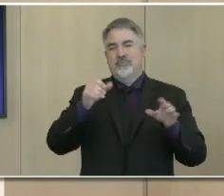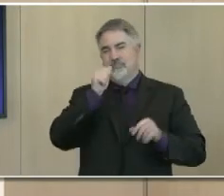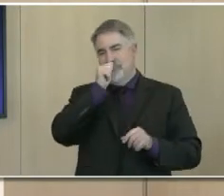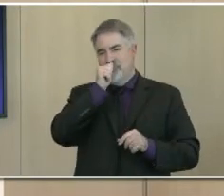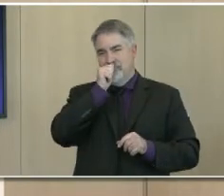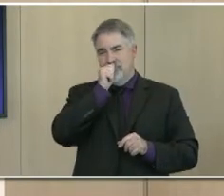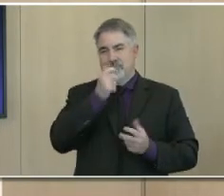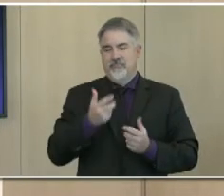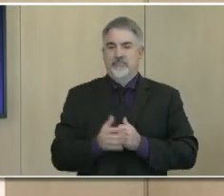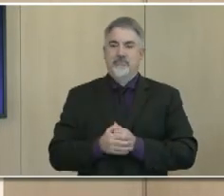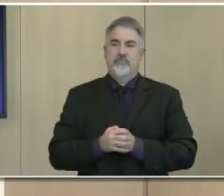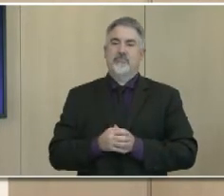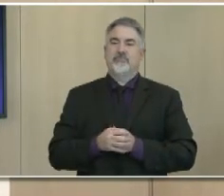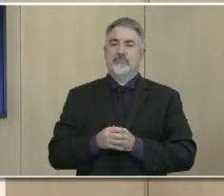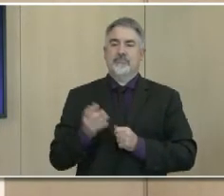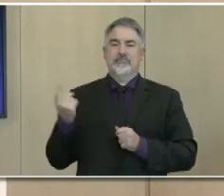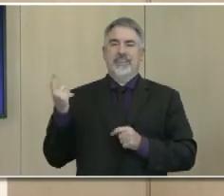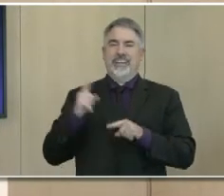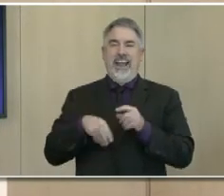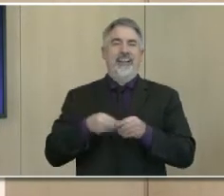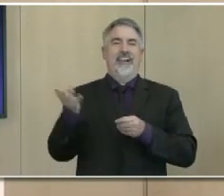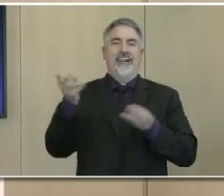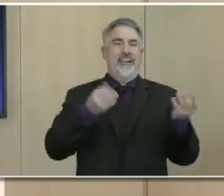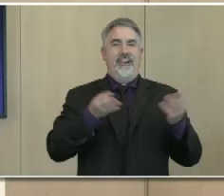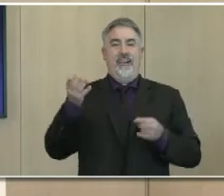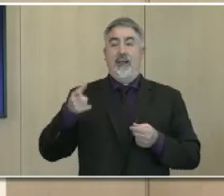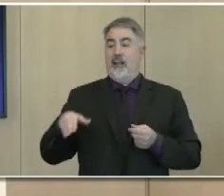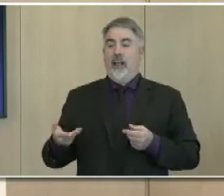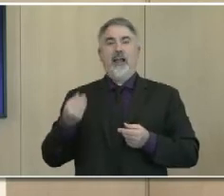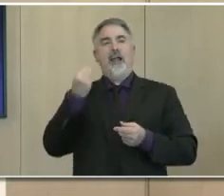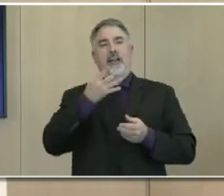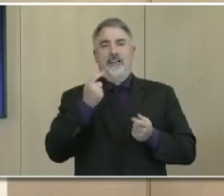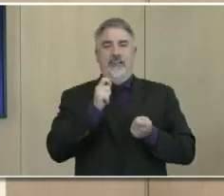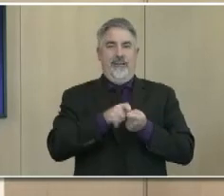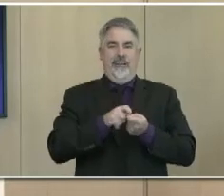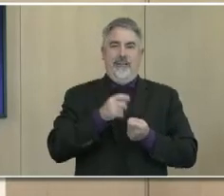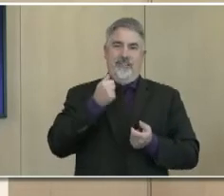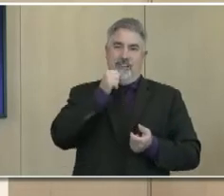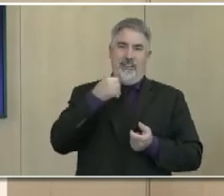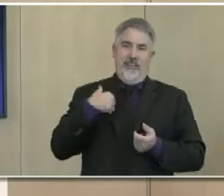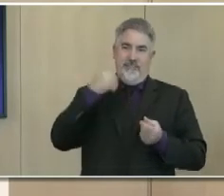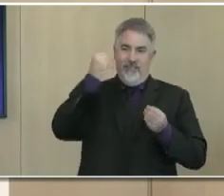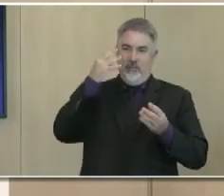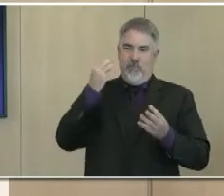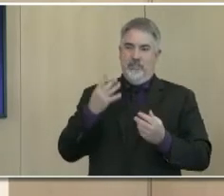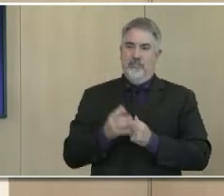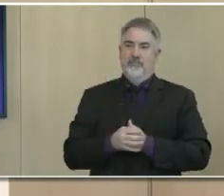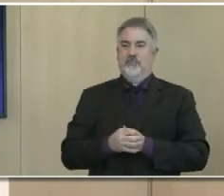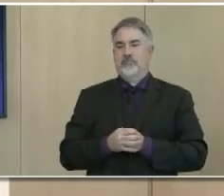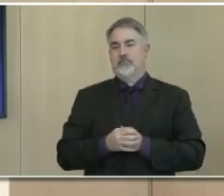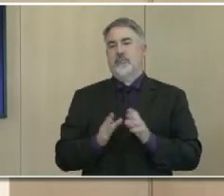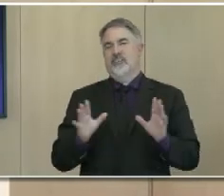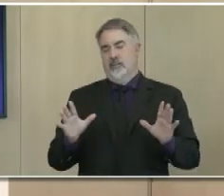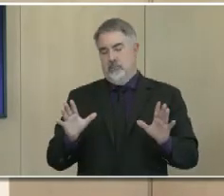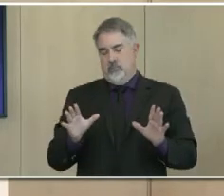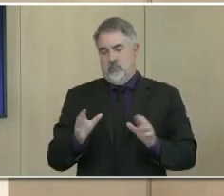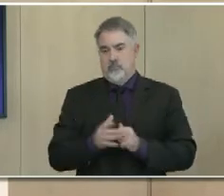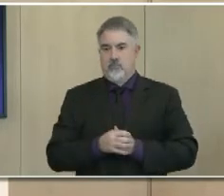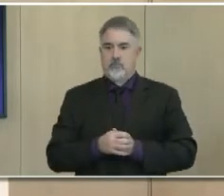healthcare provider and reported to the health department. So I, in closing, would like to thank all